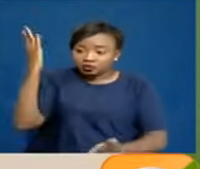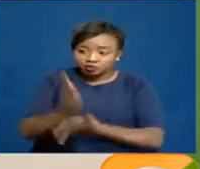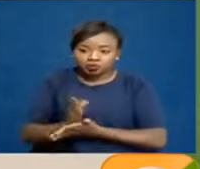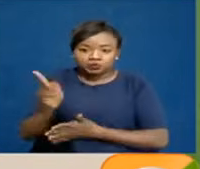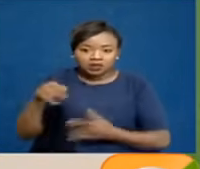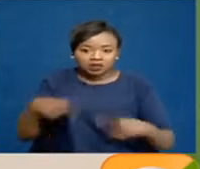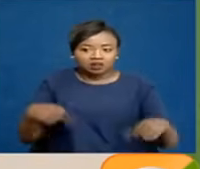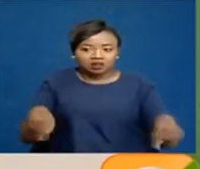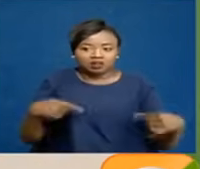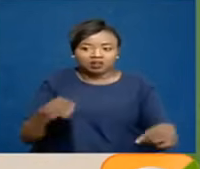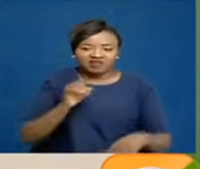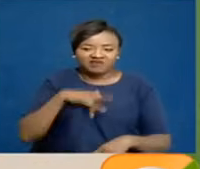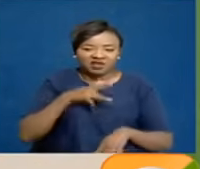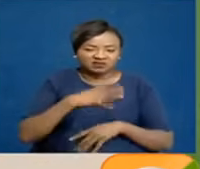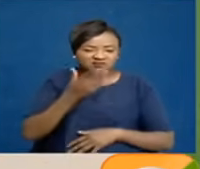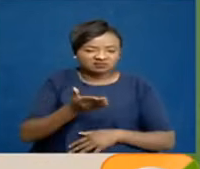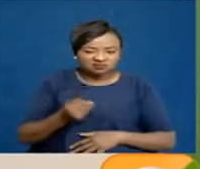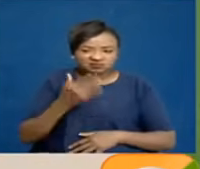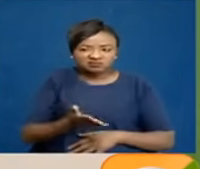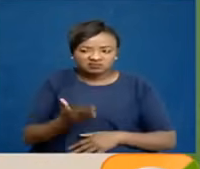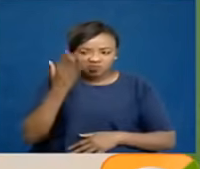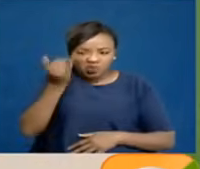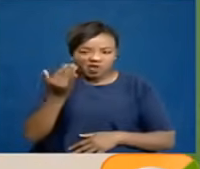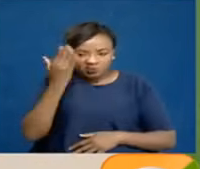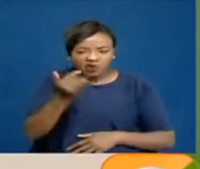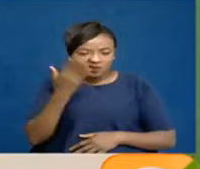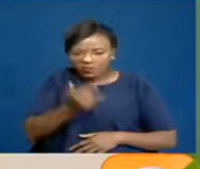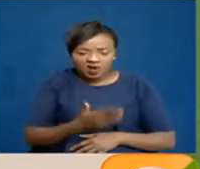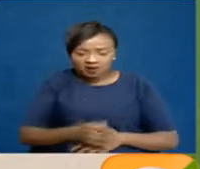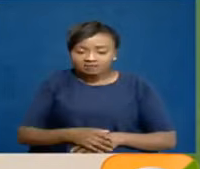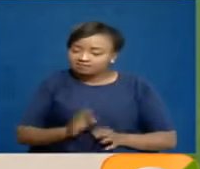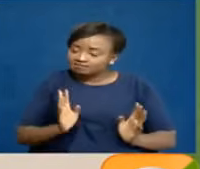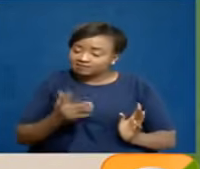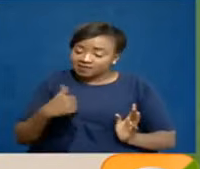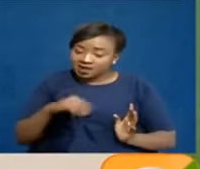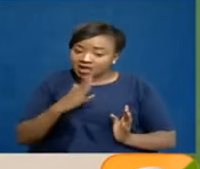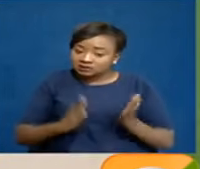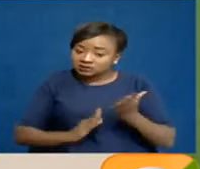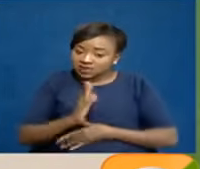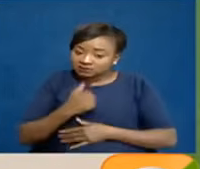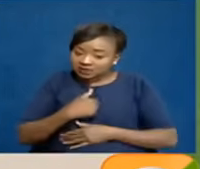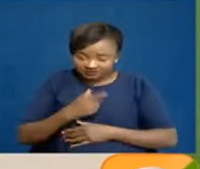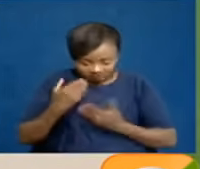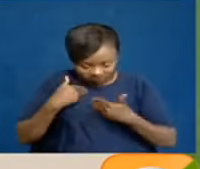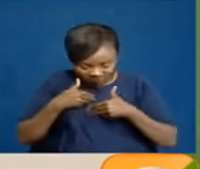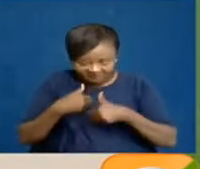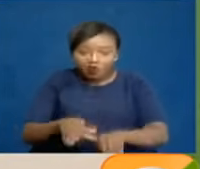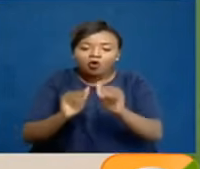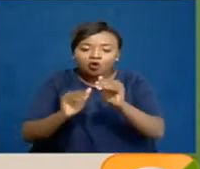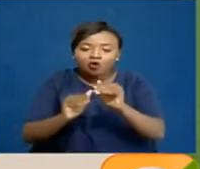shall proceed because we are within our rights to fight